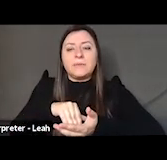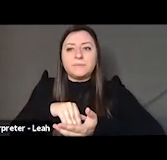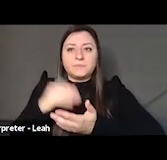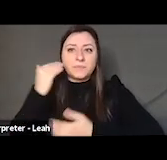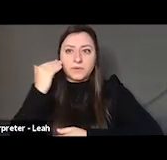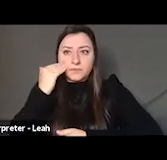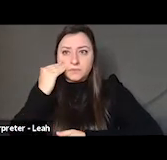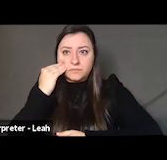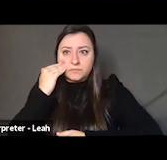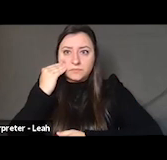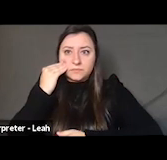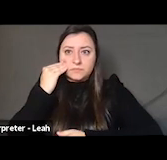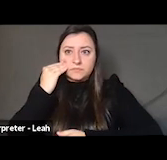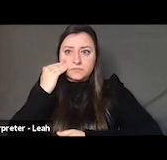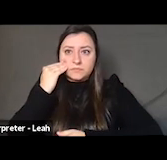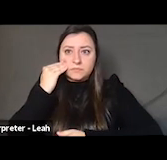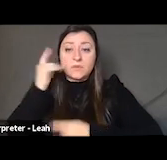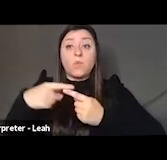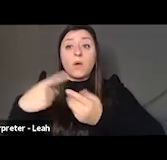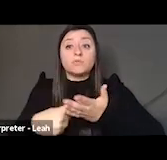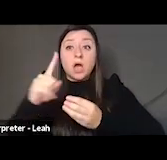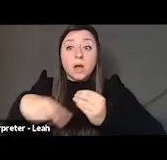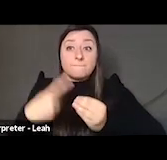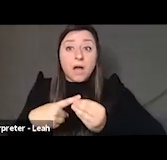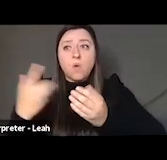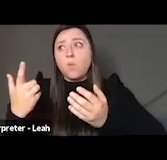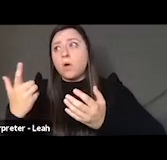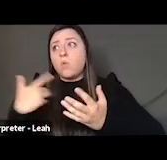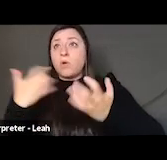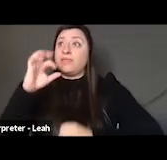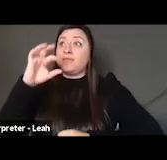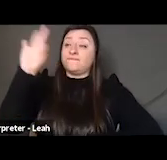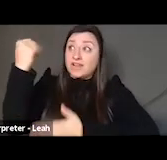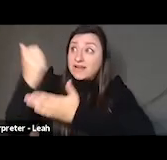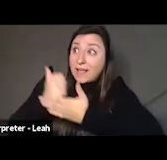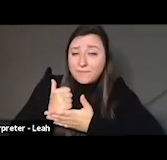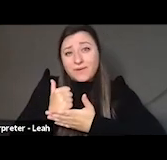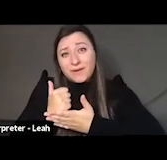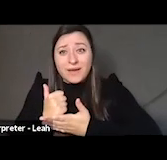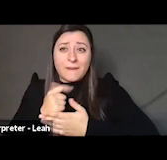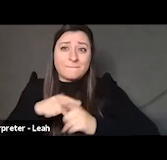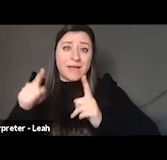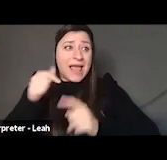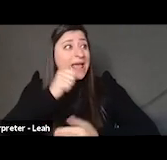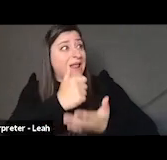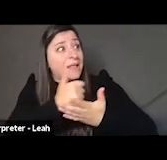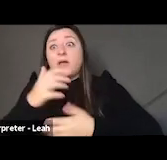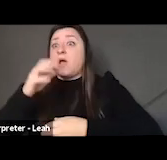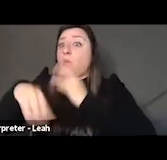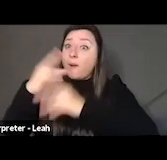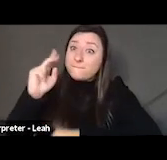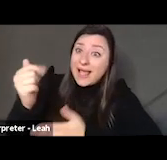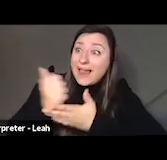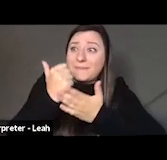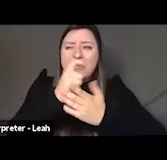when we talk about, you know, do we want, you know, the French to come and help us? Do we want the UN to come and help us? Do we want the World Bank to come and help us? All of this, we have to say that if we